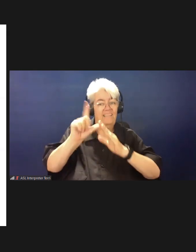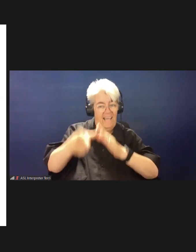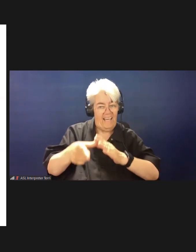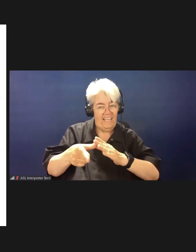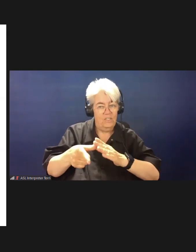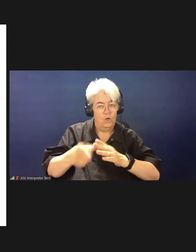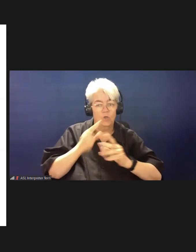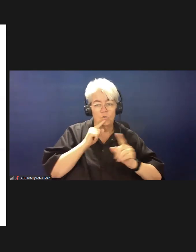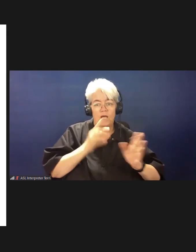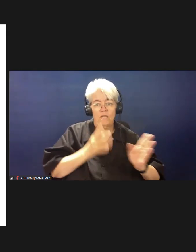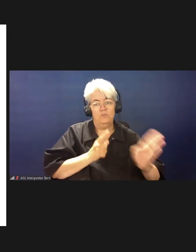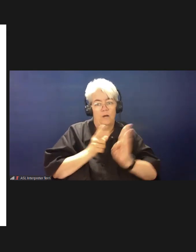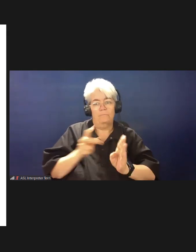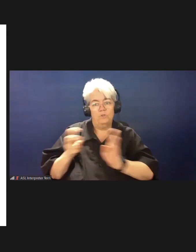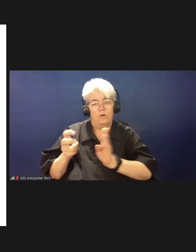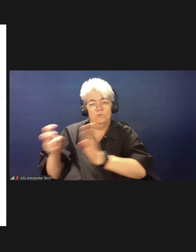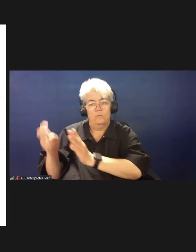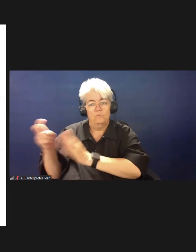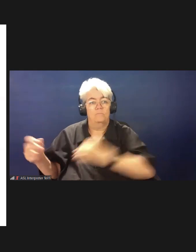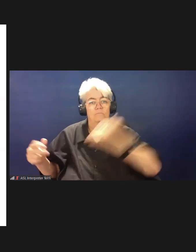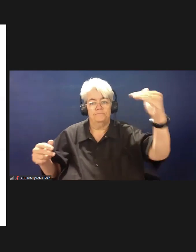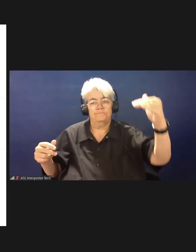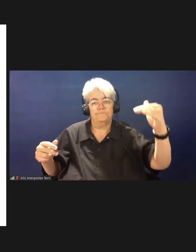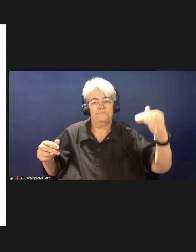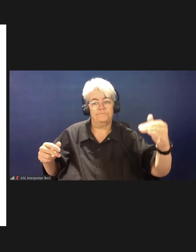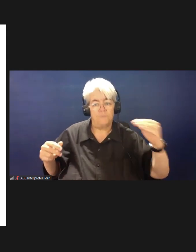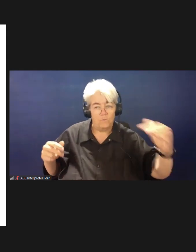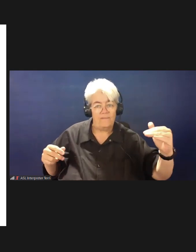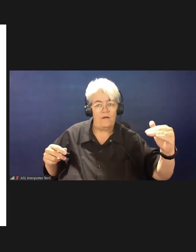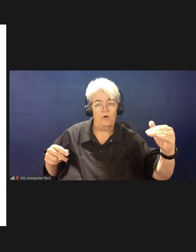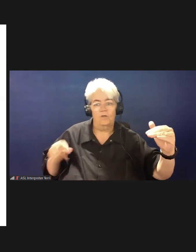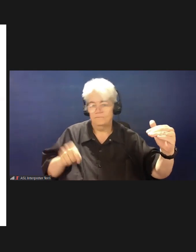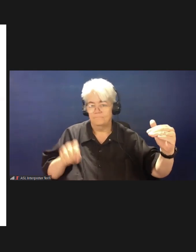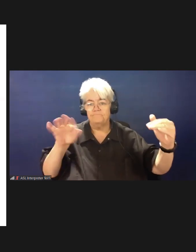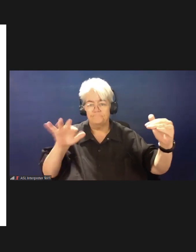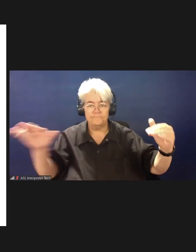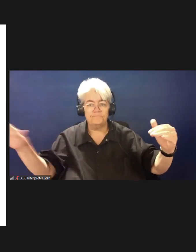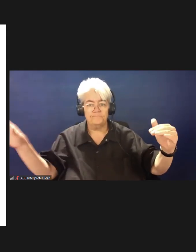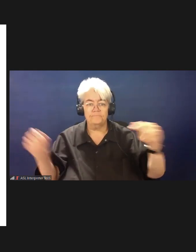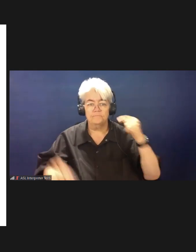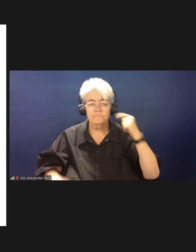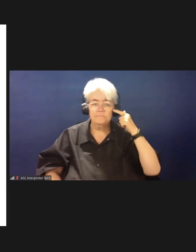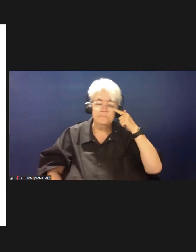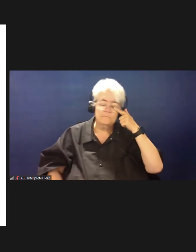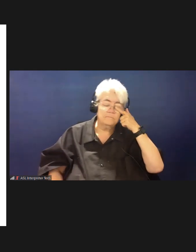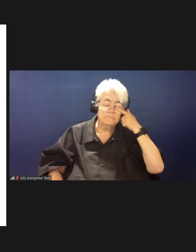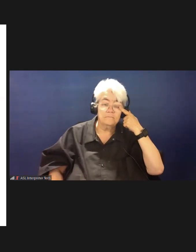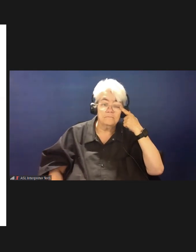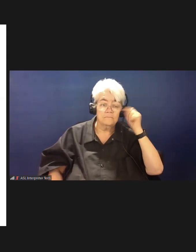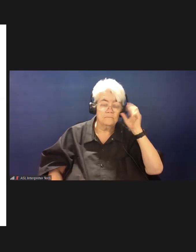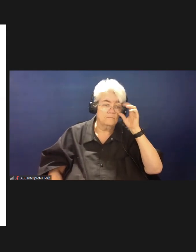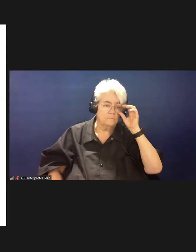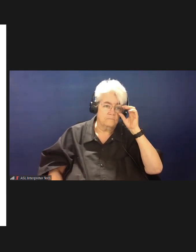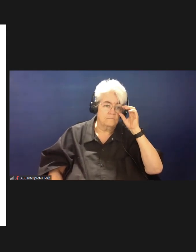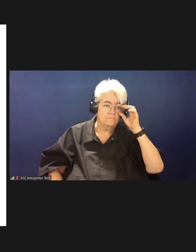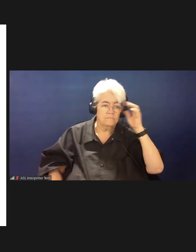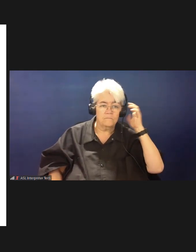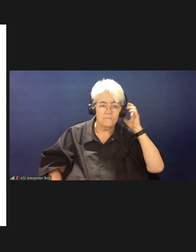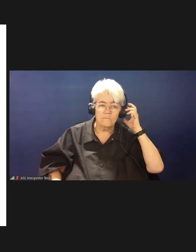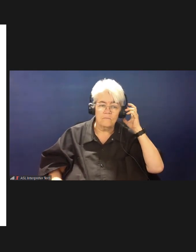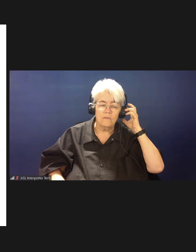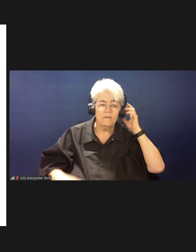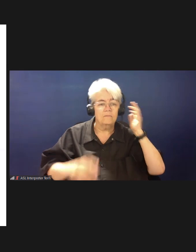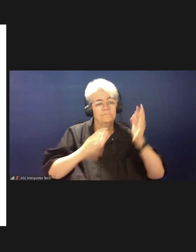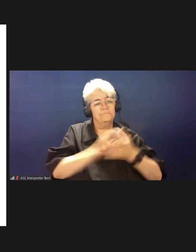to advance forward, you can see where in today's discussion we are by looking at that left menu bar. So